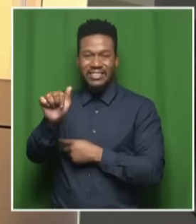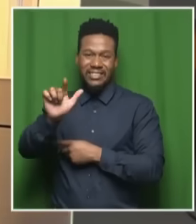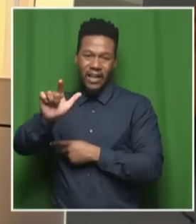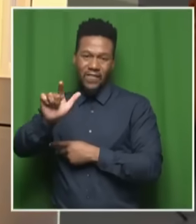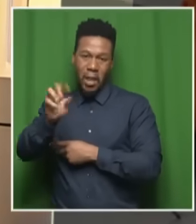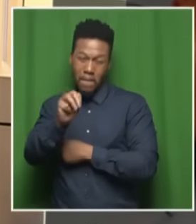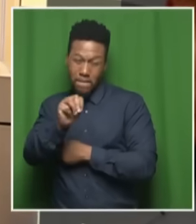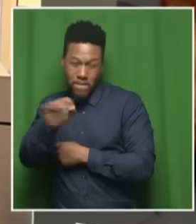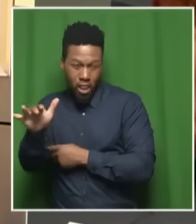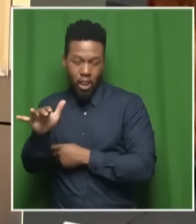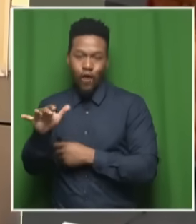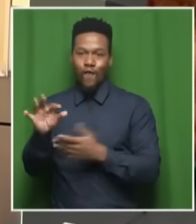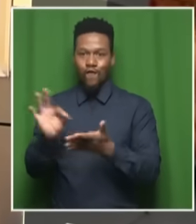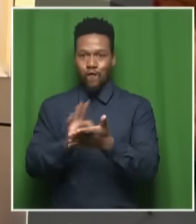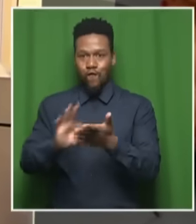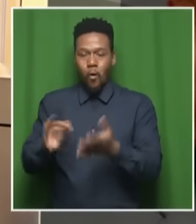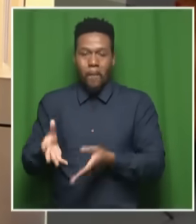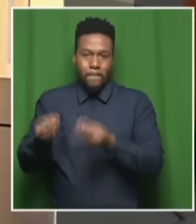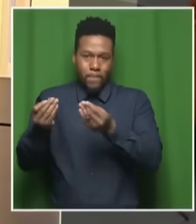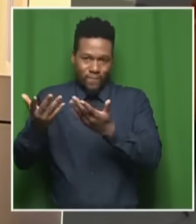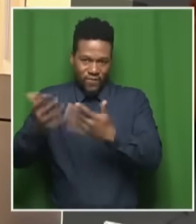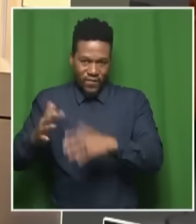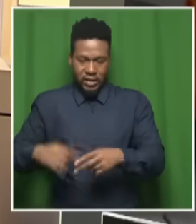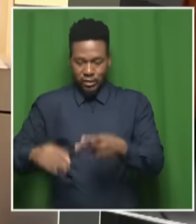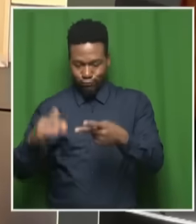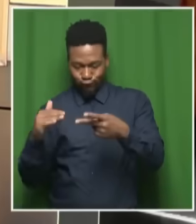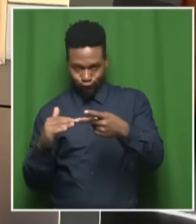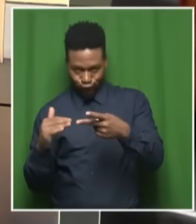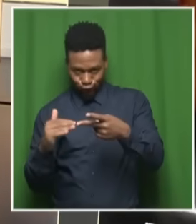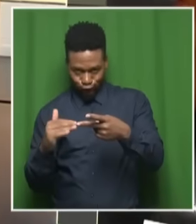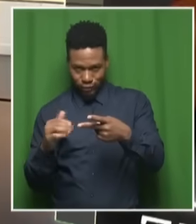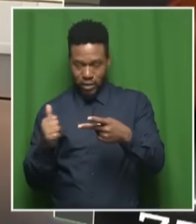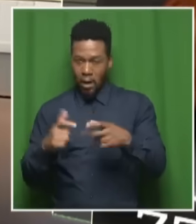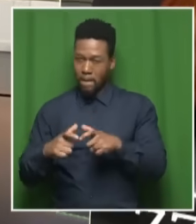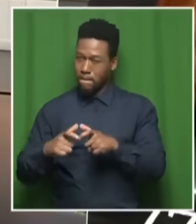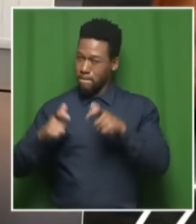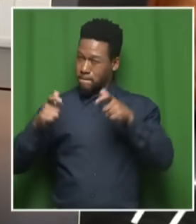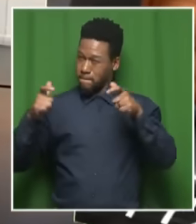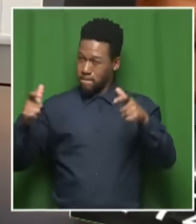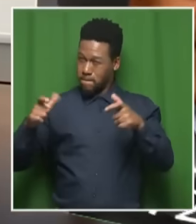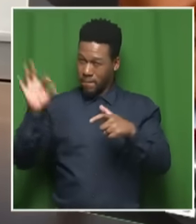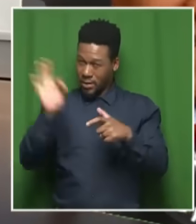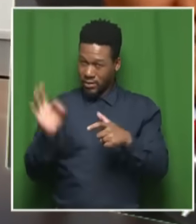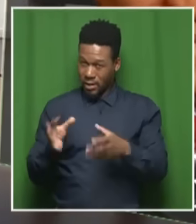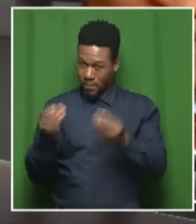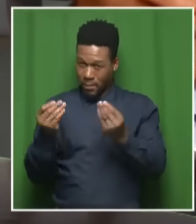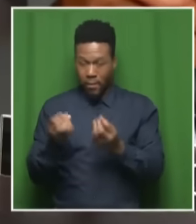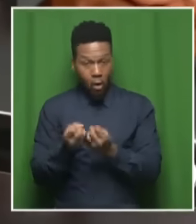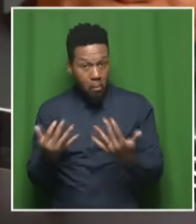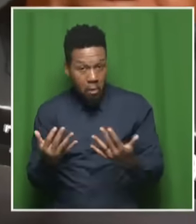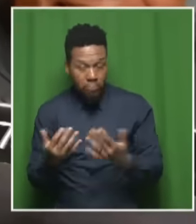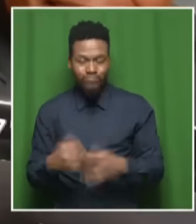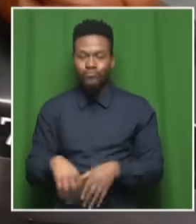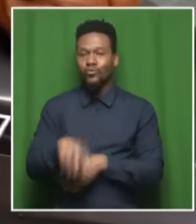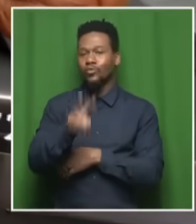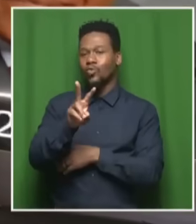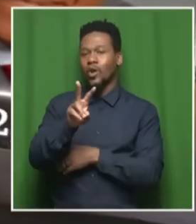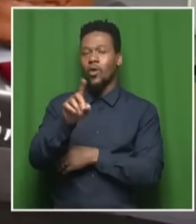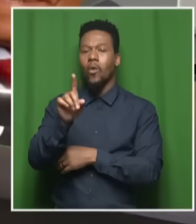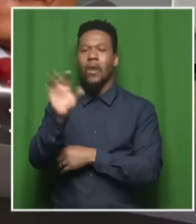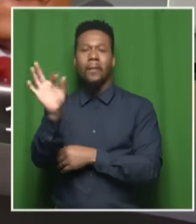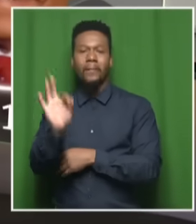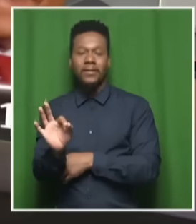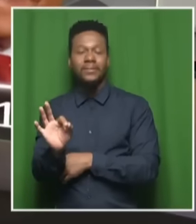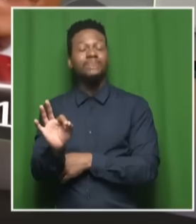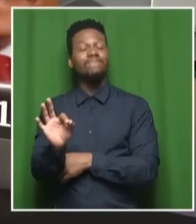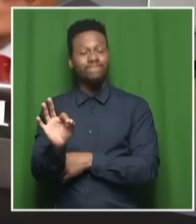votes. That obviously also gives him quite a large percentage, about 21% of the 23% rather,